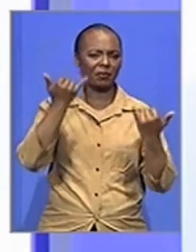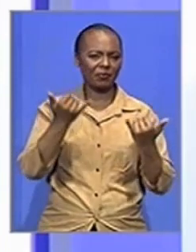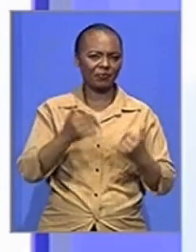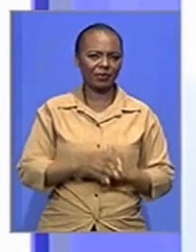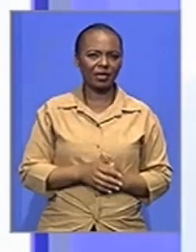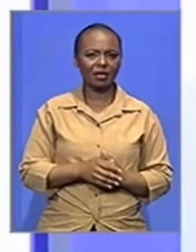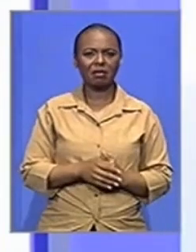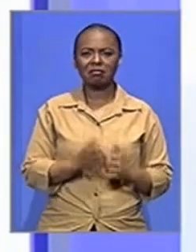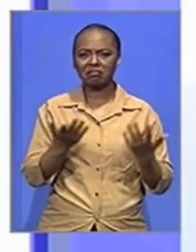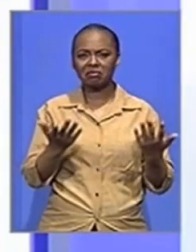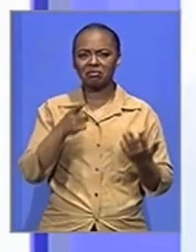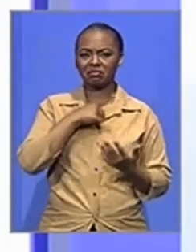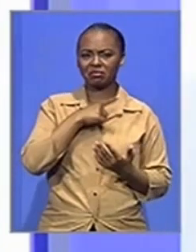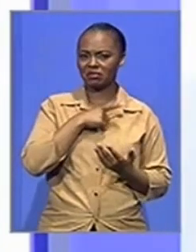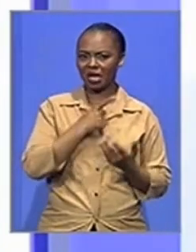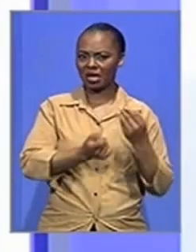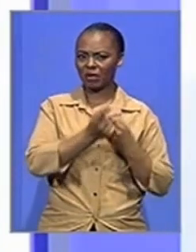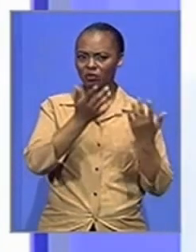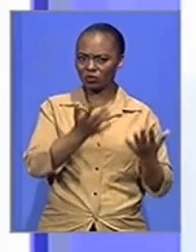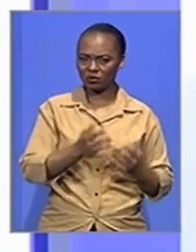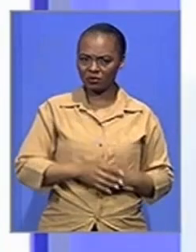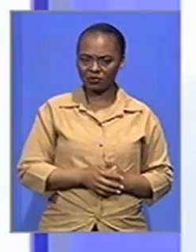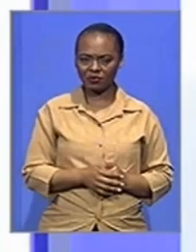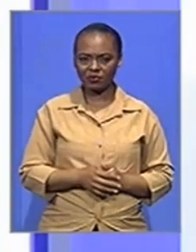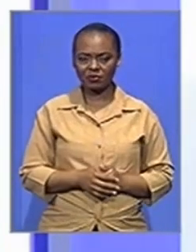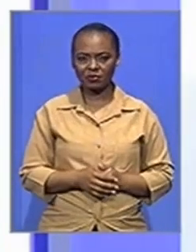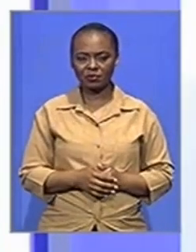makoko a dipolotiki ka go ikgatholosa go tlhopha?